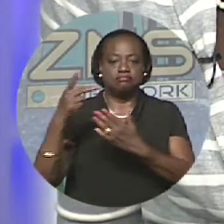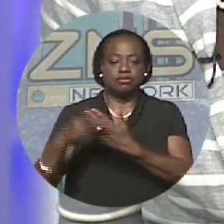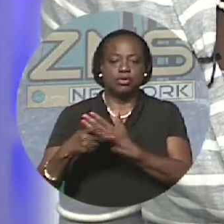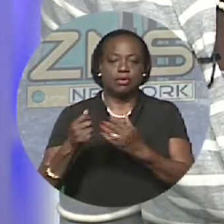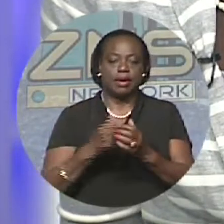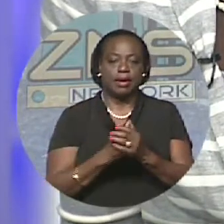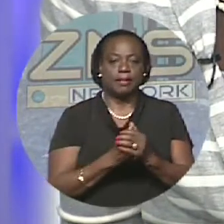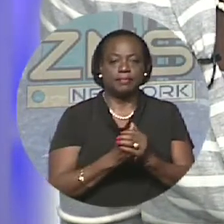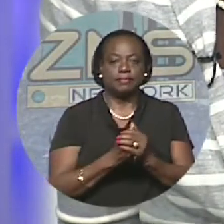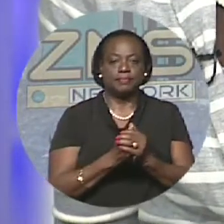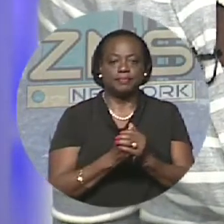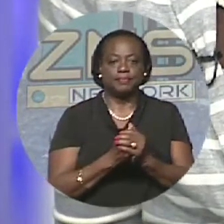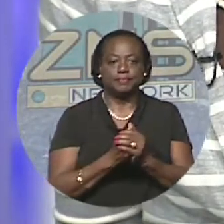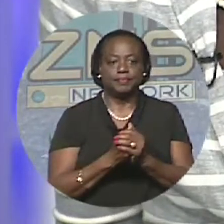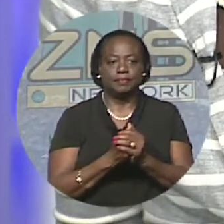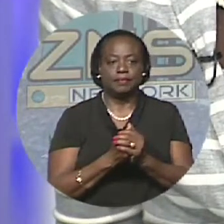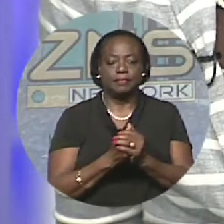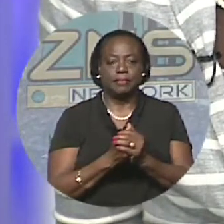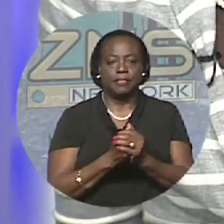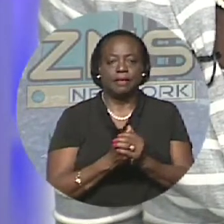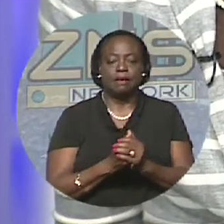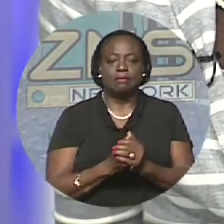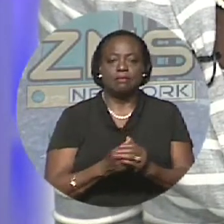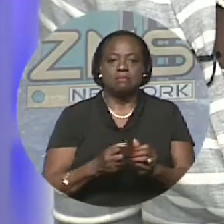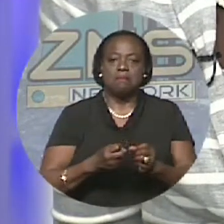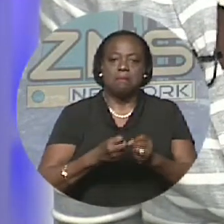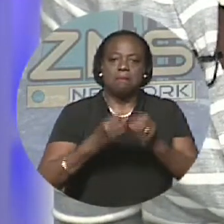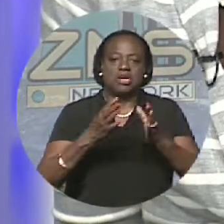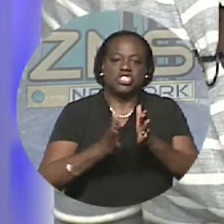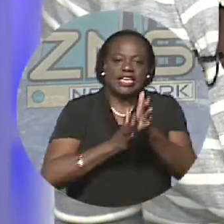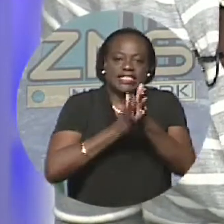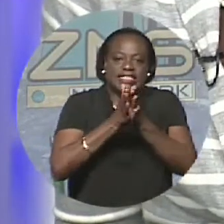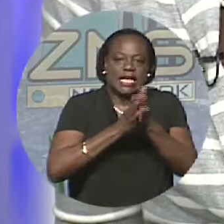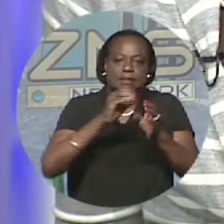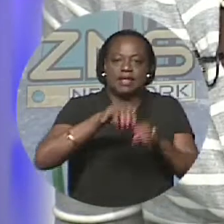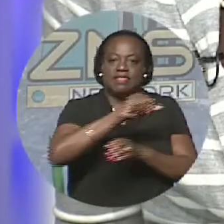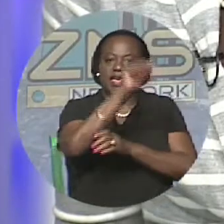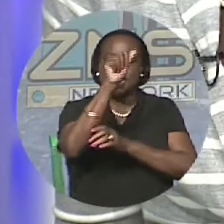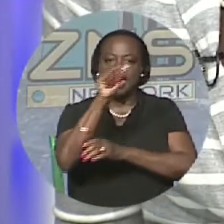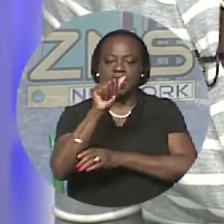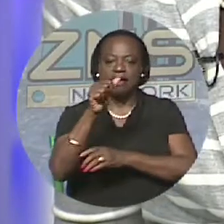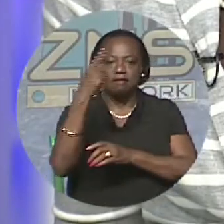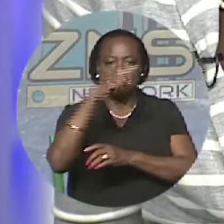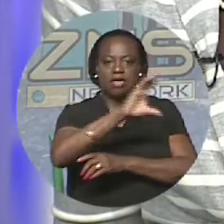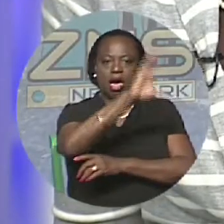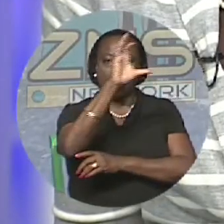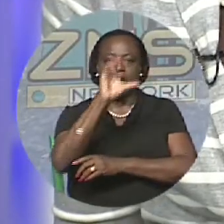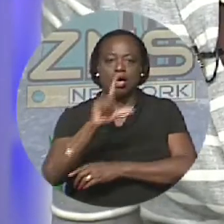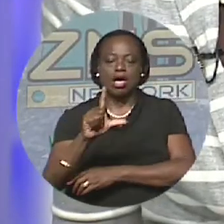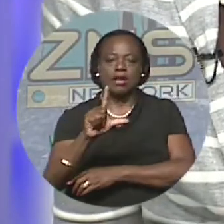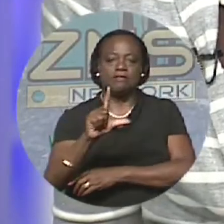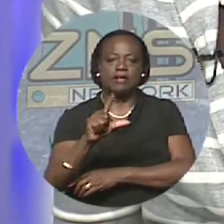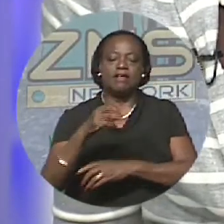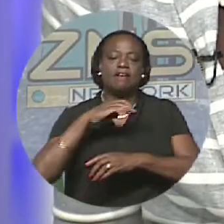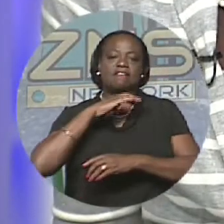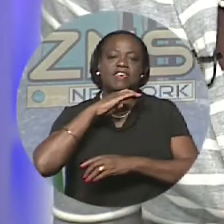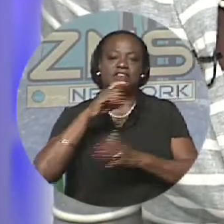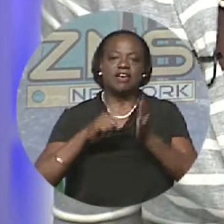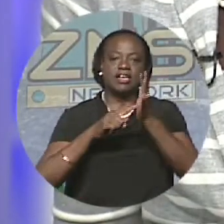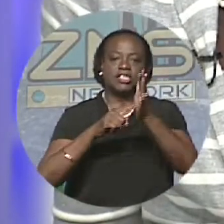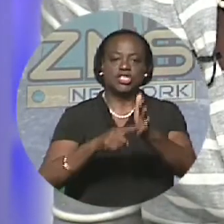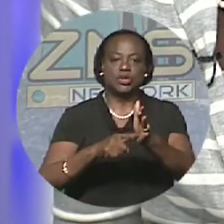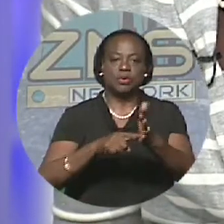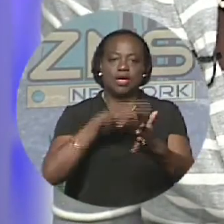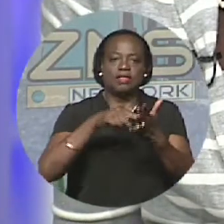story. There was much excitement in the air at the Bahamas Carnival Road Fever Expo this weekend, which promises to be